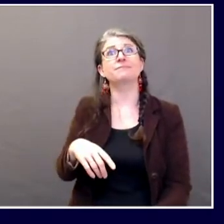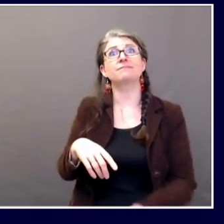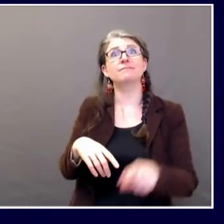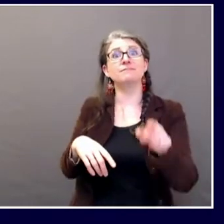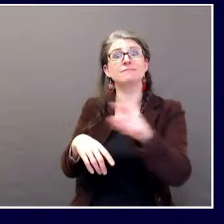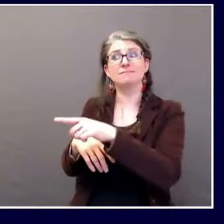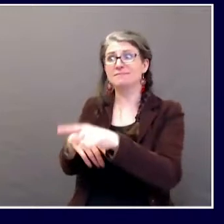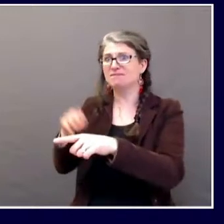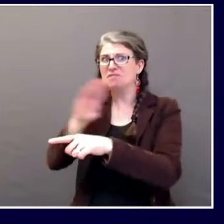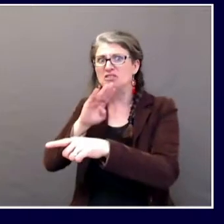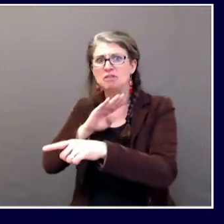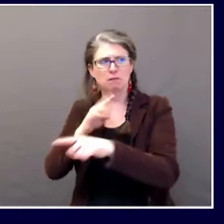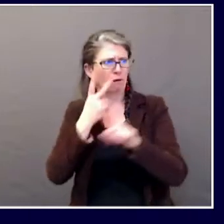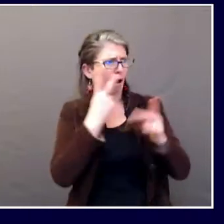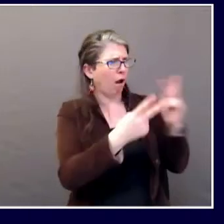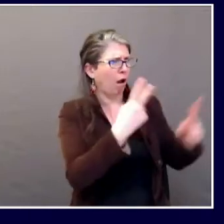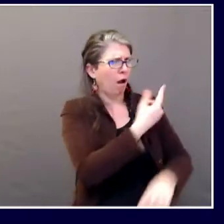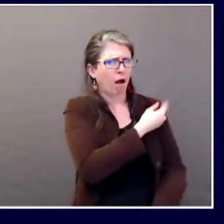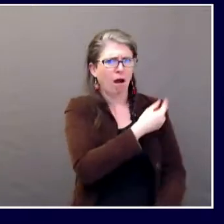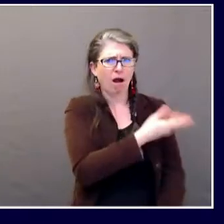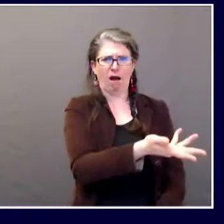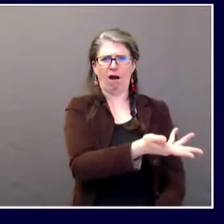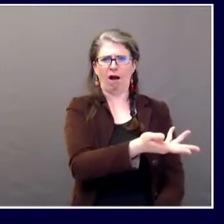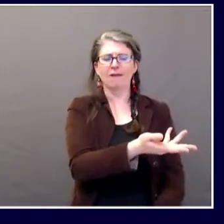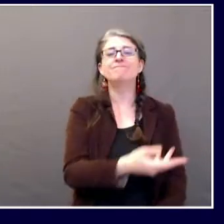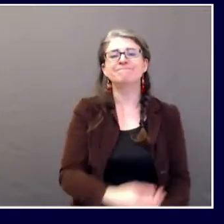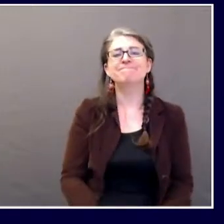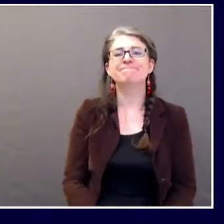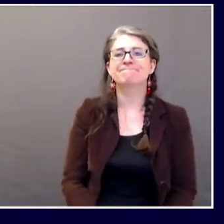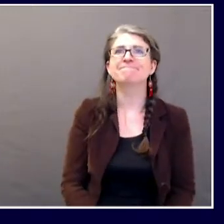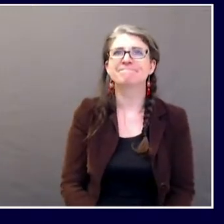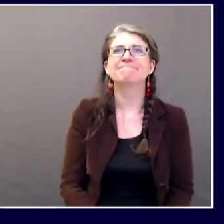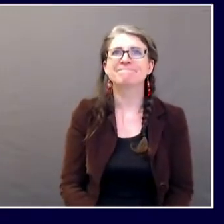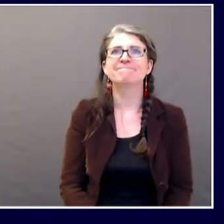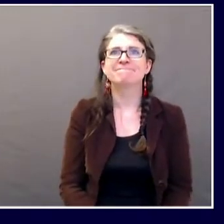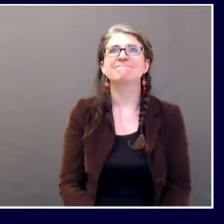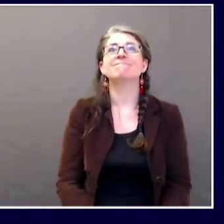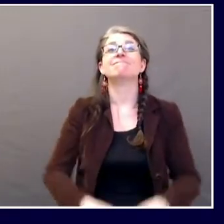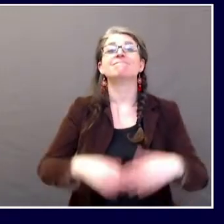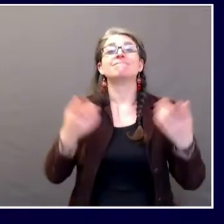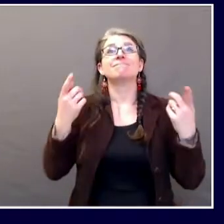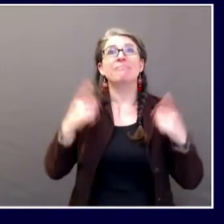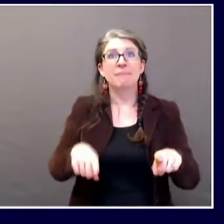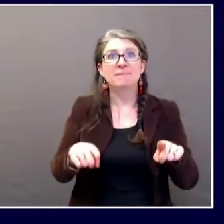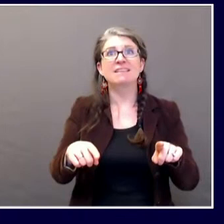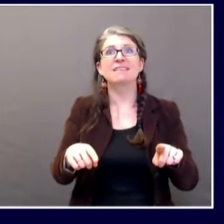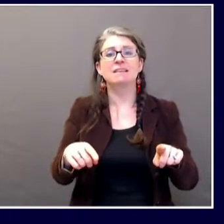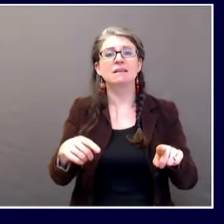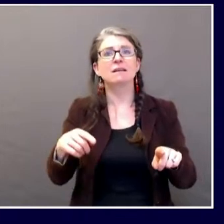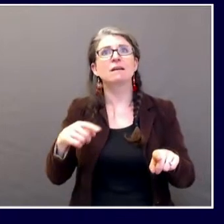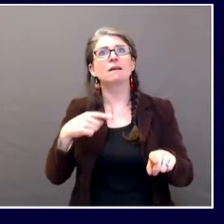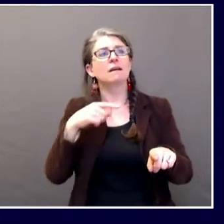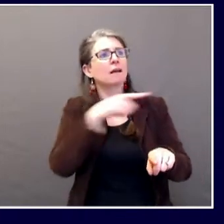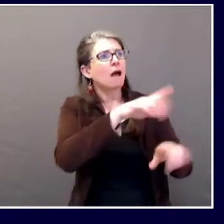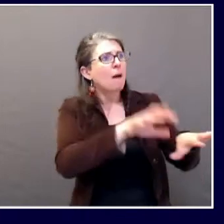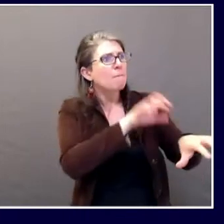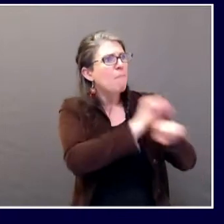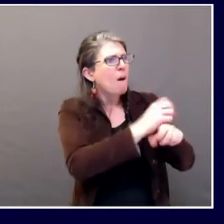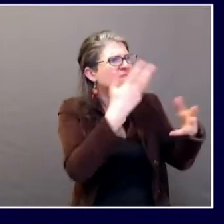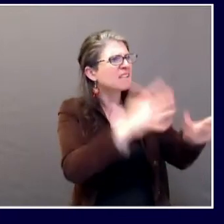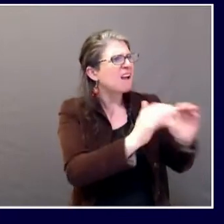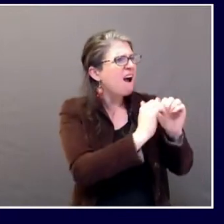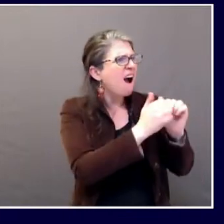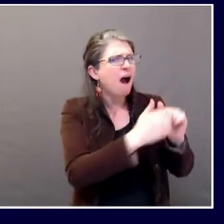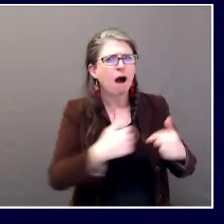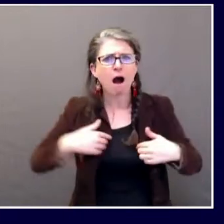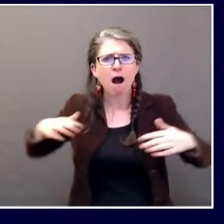may be part of a different hospital system get vaccinated while they may not be. And that's one reason there are internal concerns